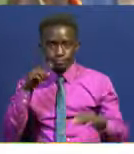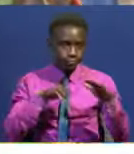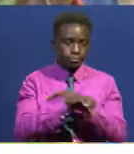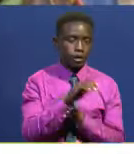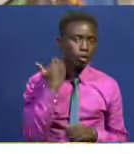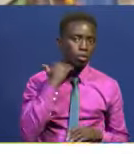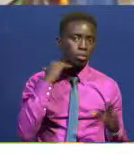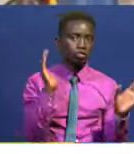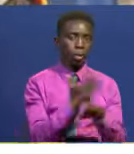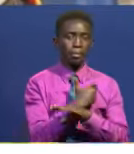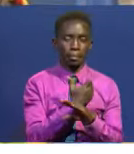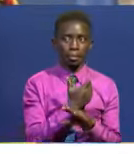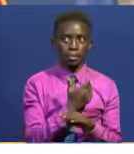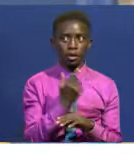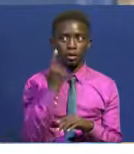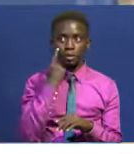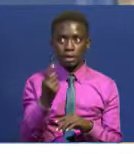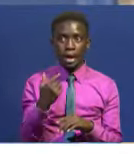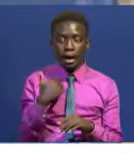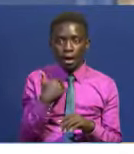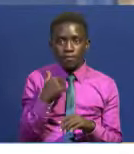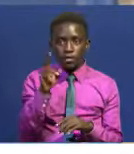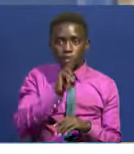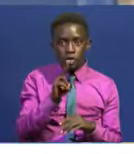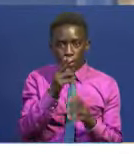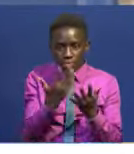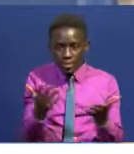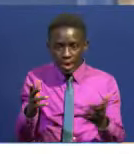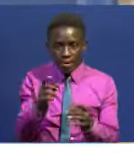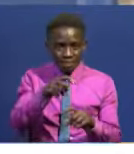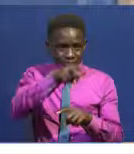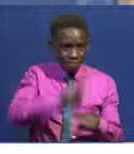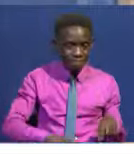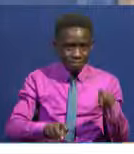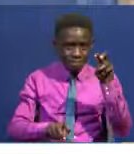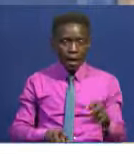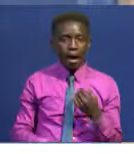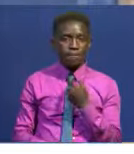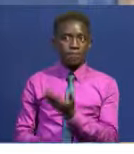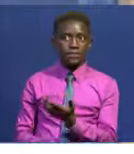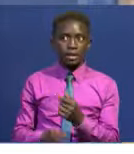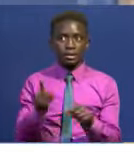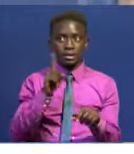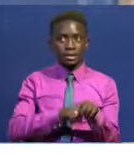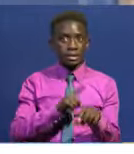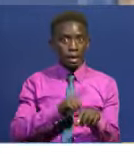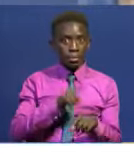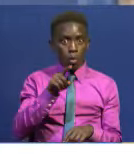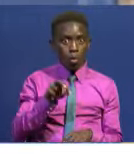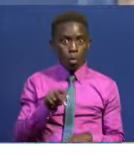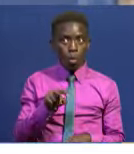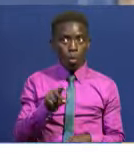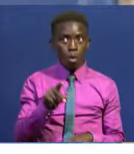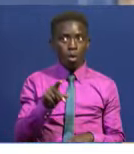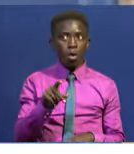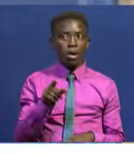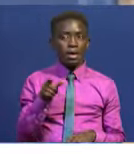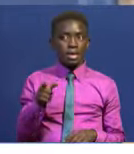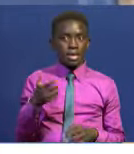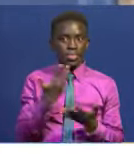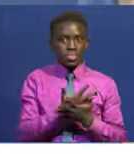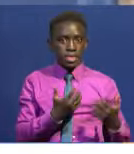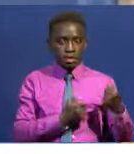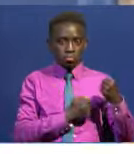kando, iko tools yenye wanatumia kwa kuvunja. Na hata wakitembea, hiyo macrobats wanaweka ndani ya mavuli. So